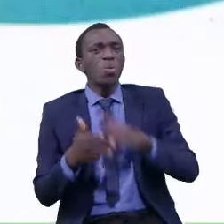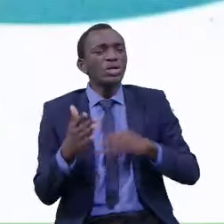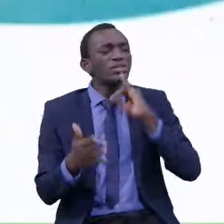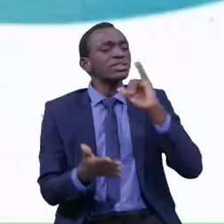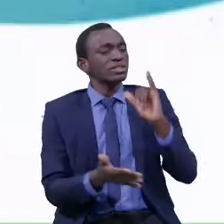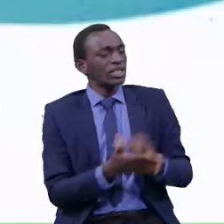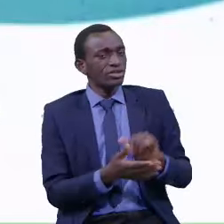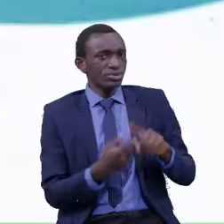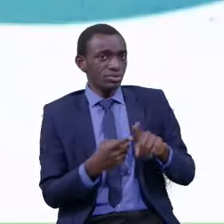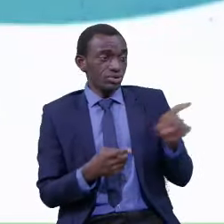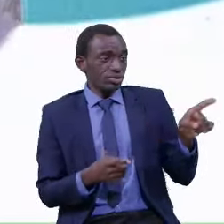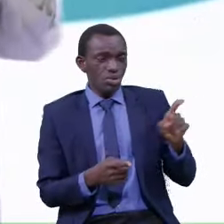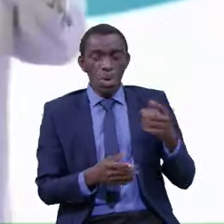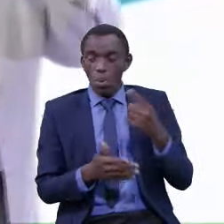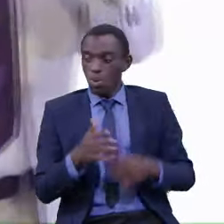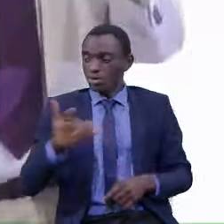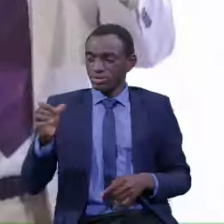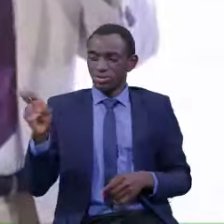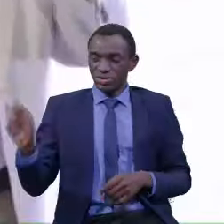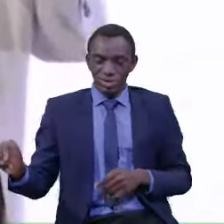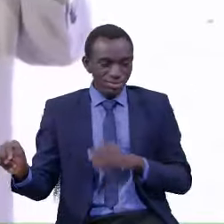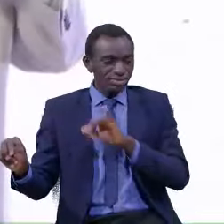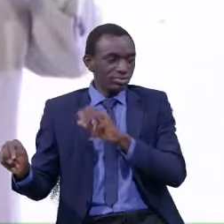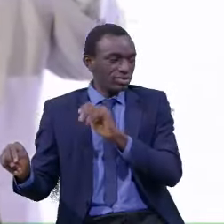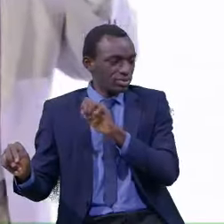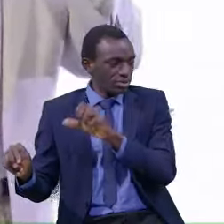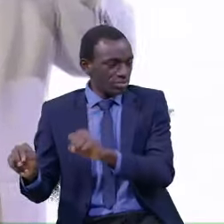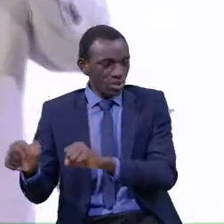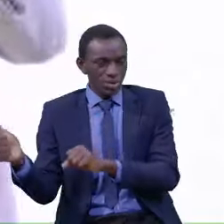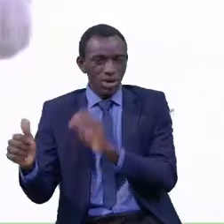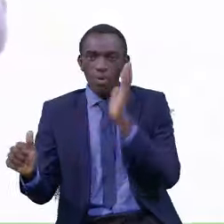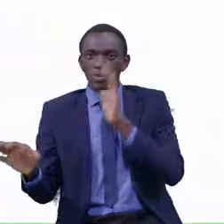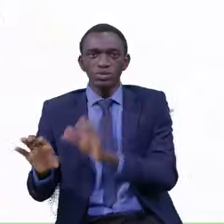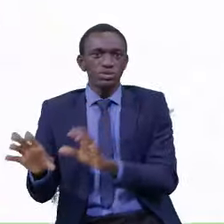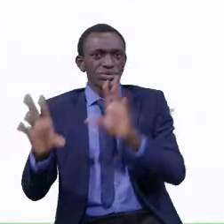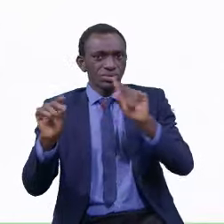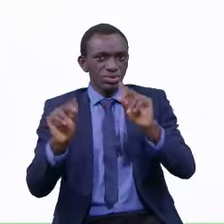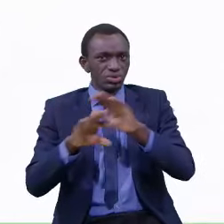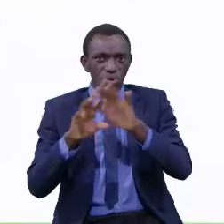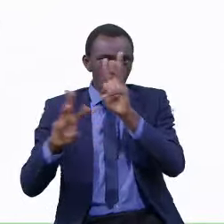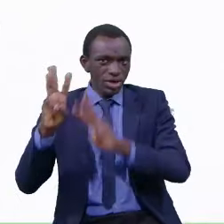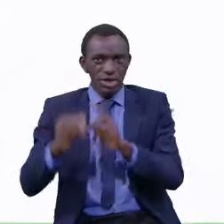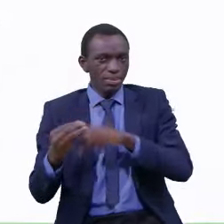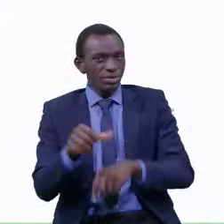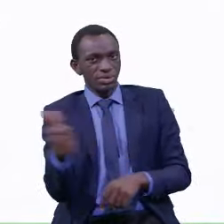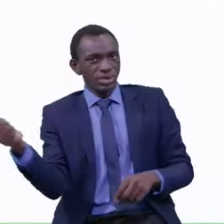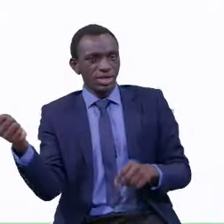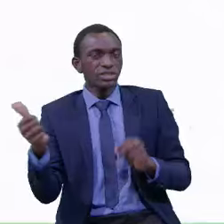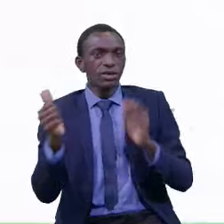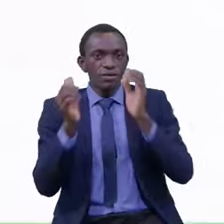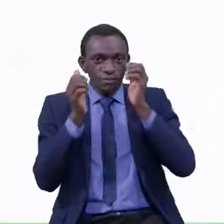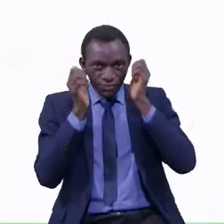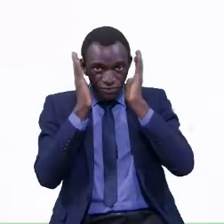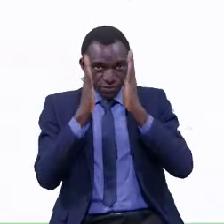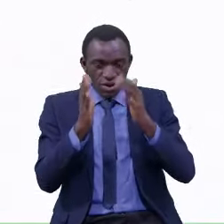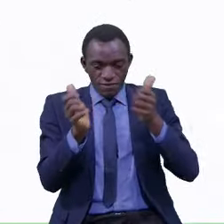what James will do, what others will do? Follow thou me. No comparison. Maybe they're